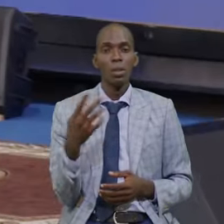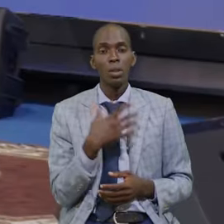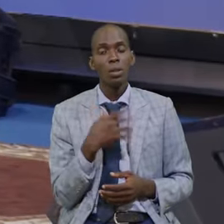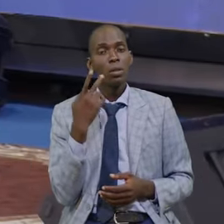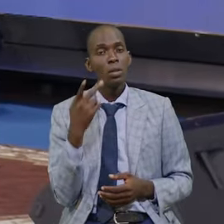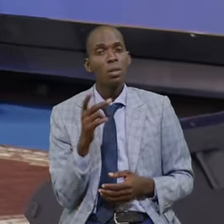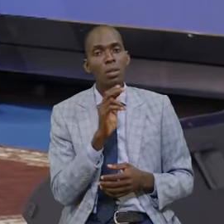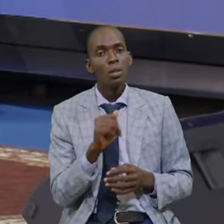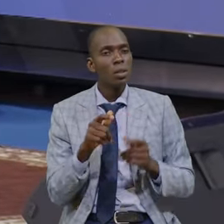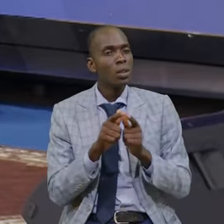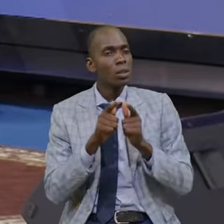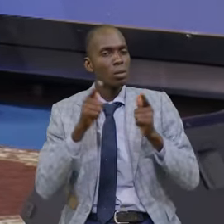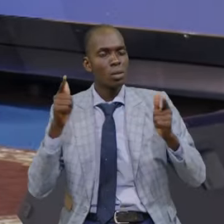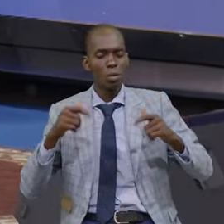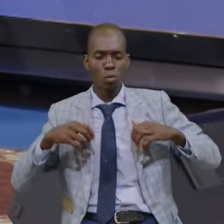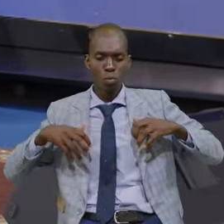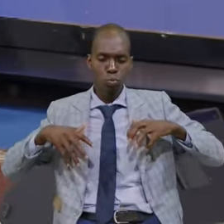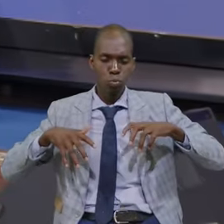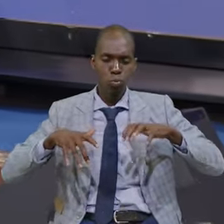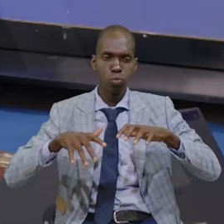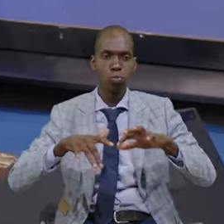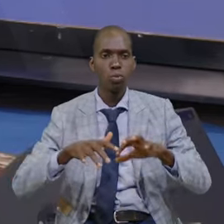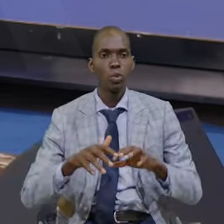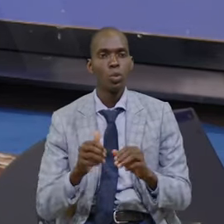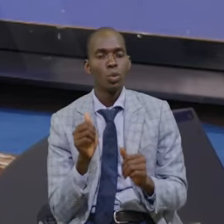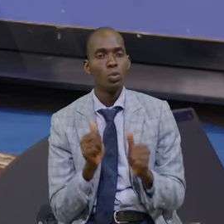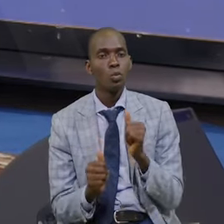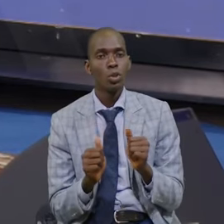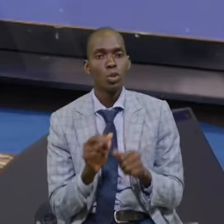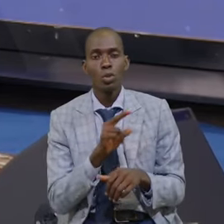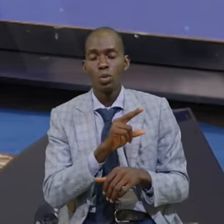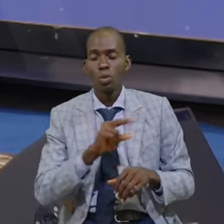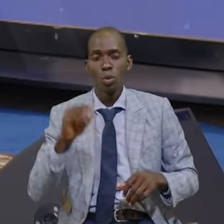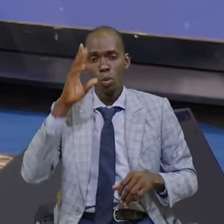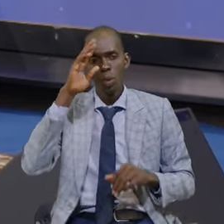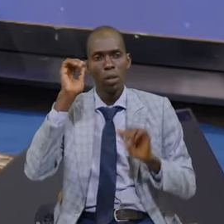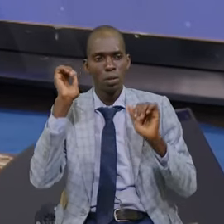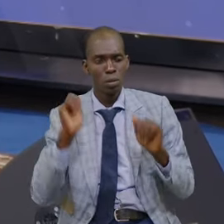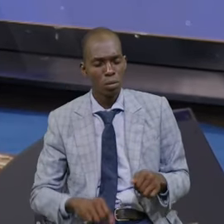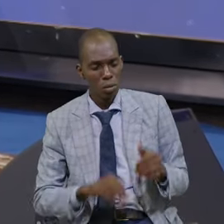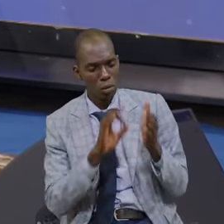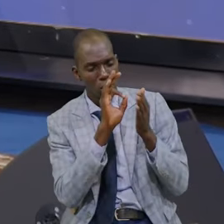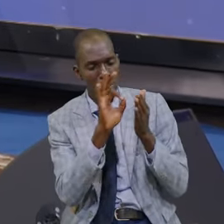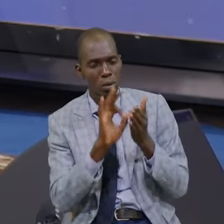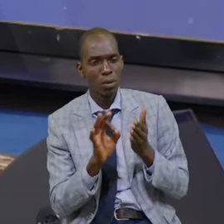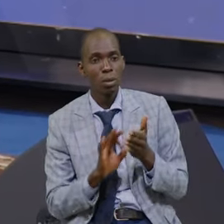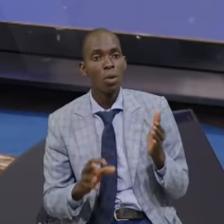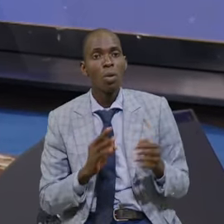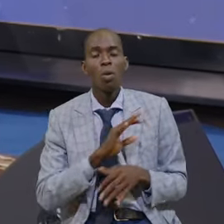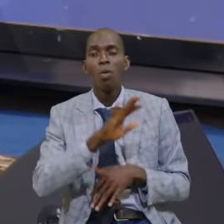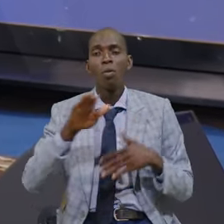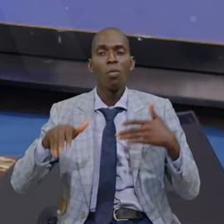great multitude, which no man could number, of